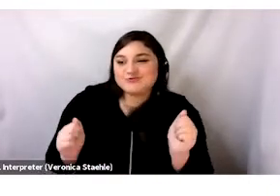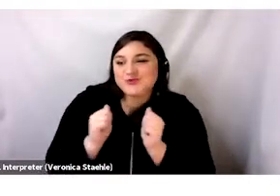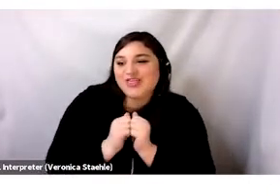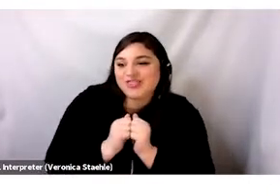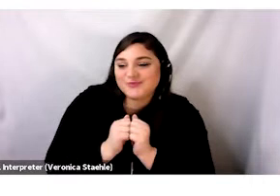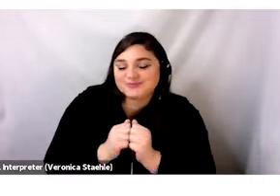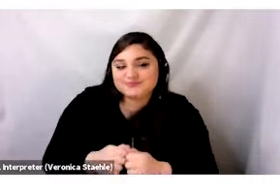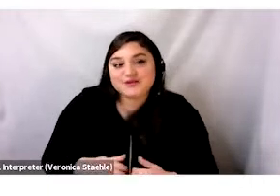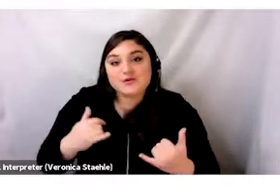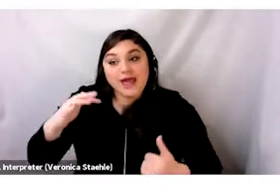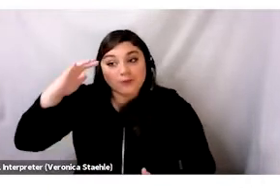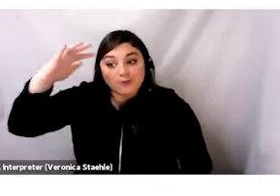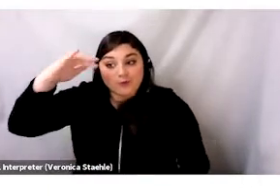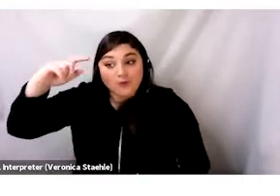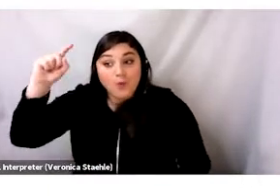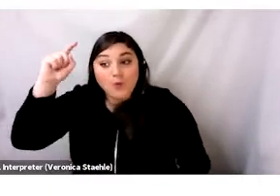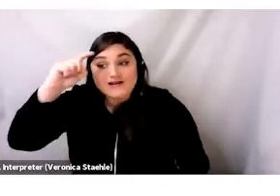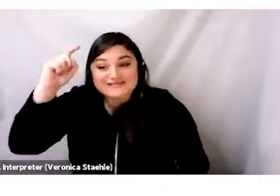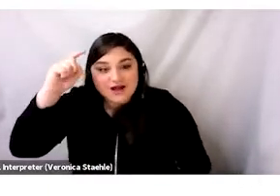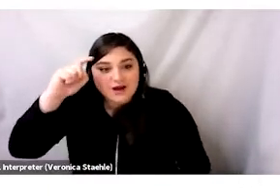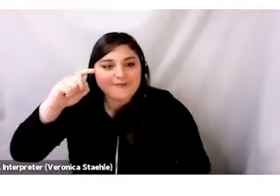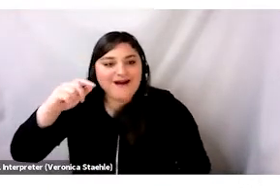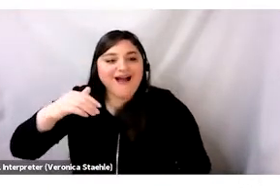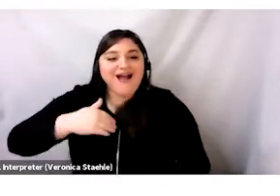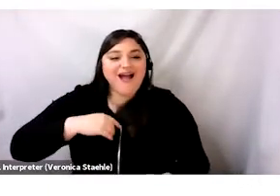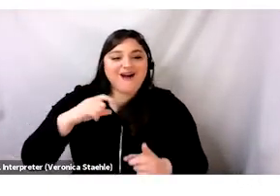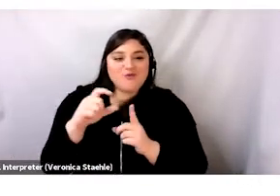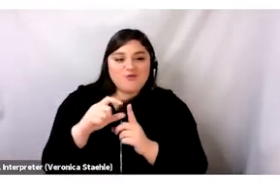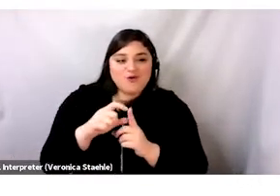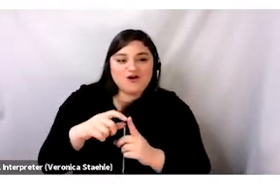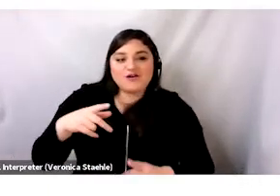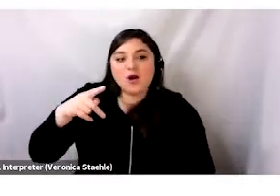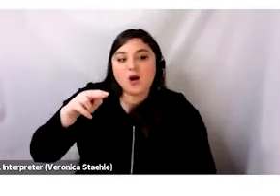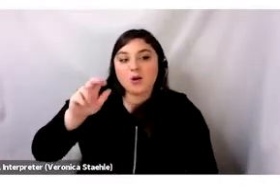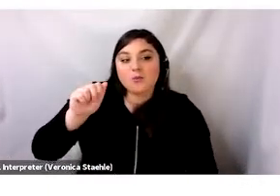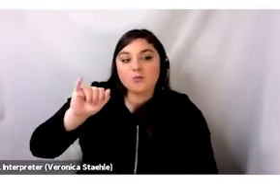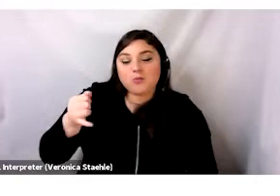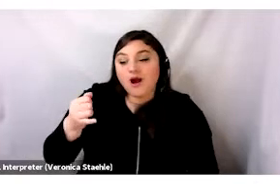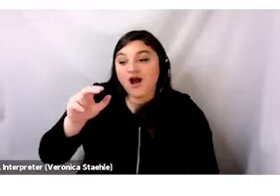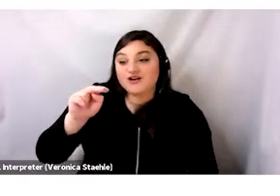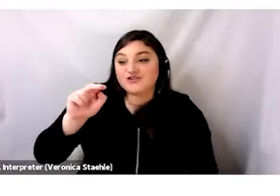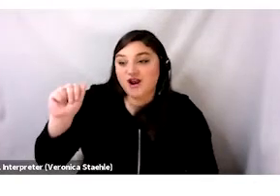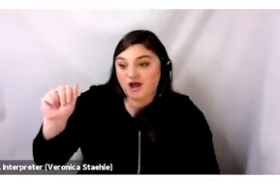is translated as prajna, or it's the translation for prajna, and